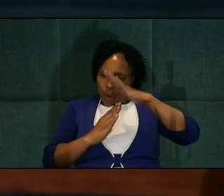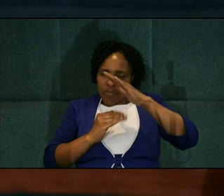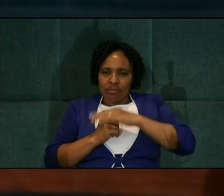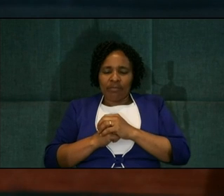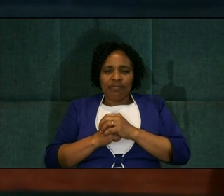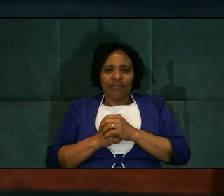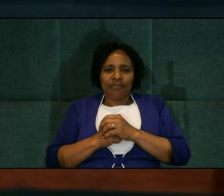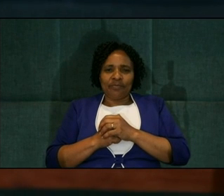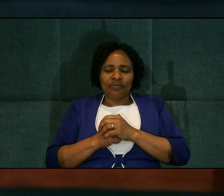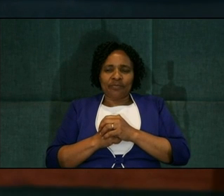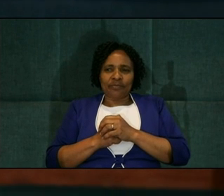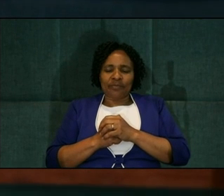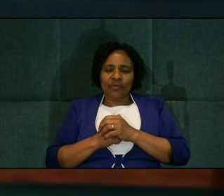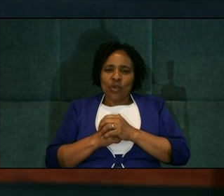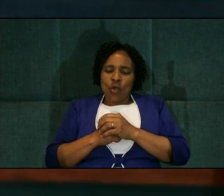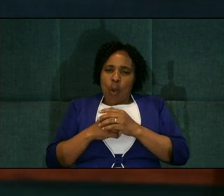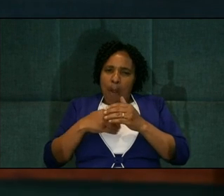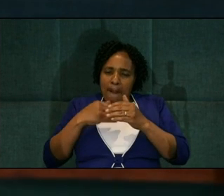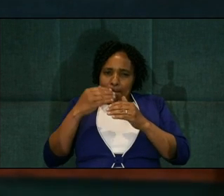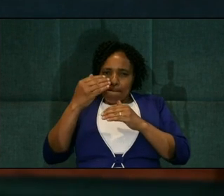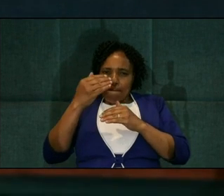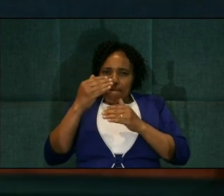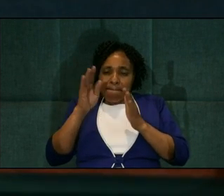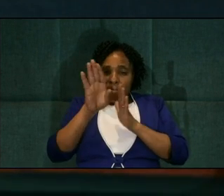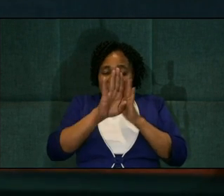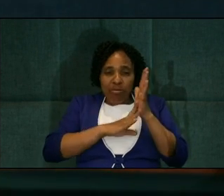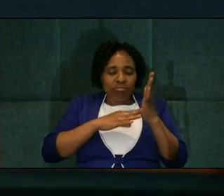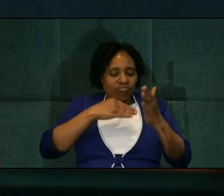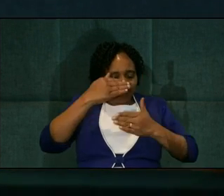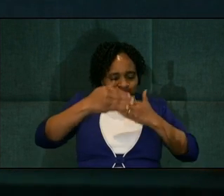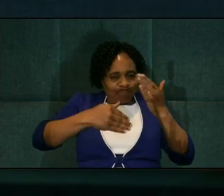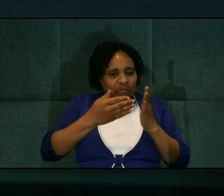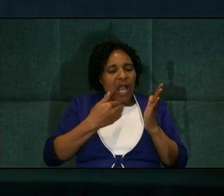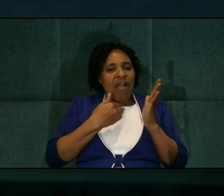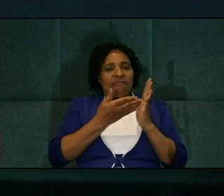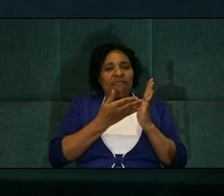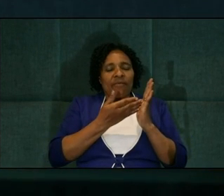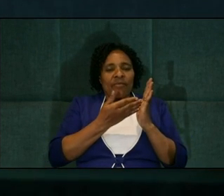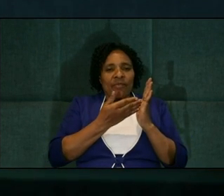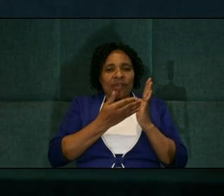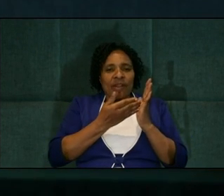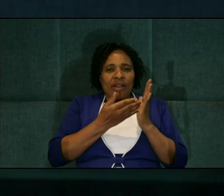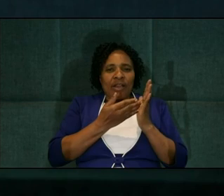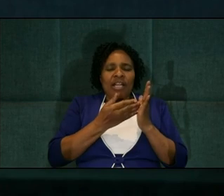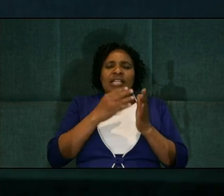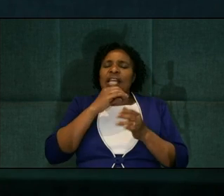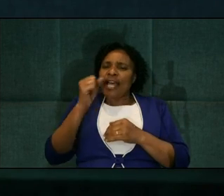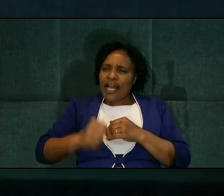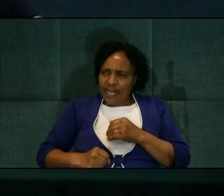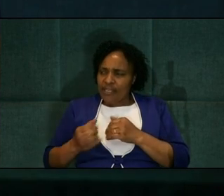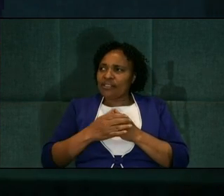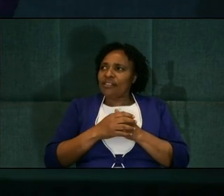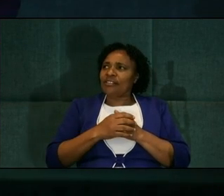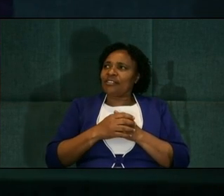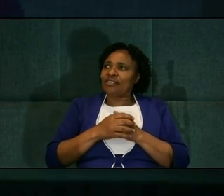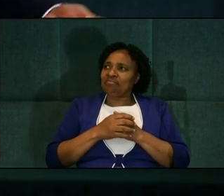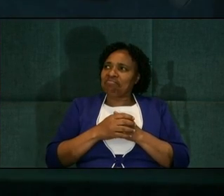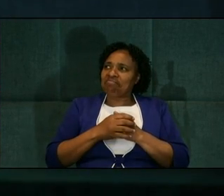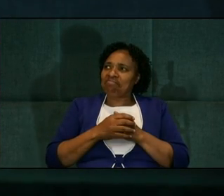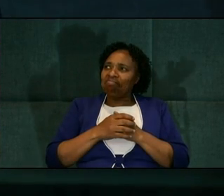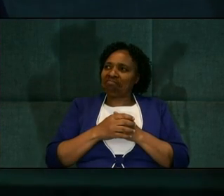Mocking with the scribes. Those are the secretaries of the church. And who else? the elders.